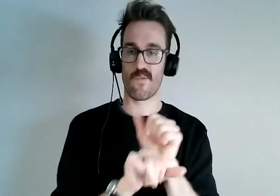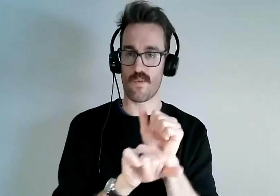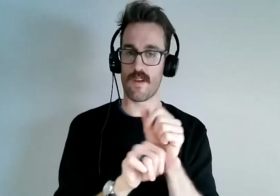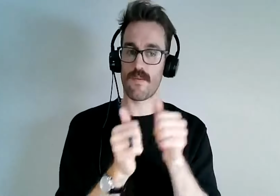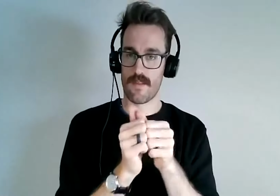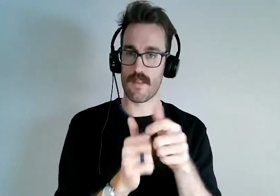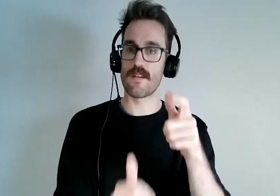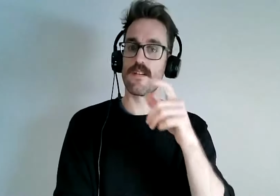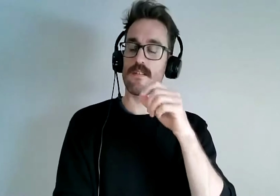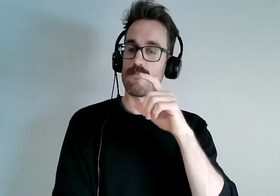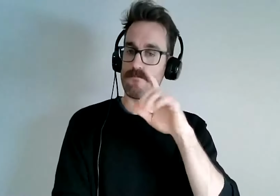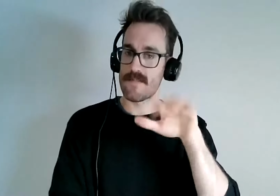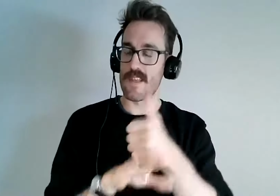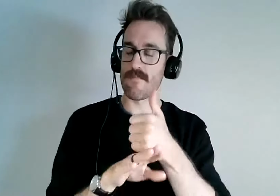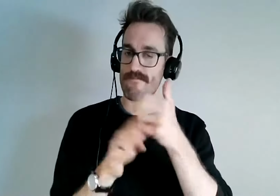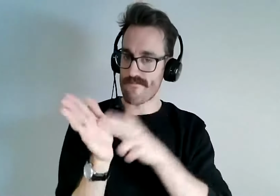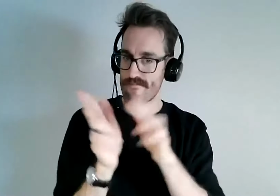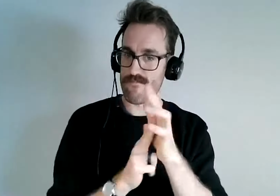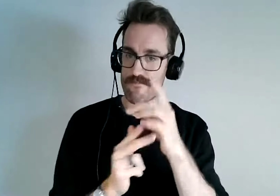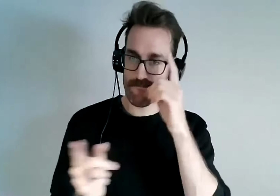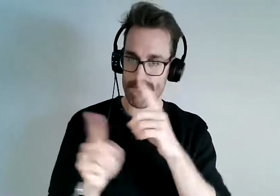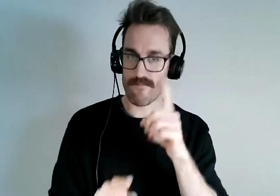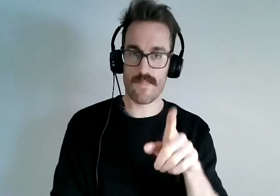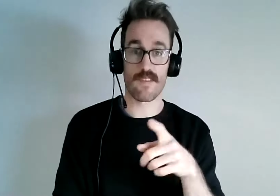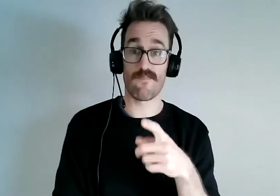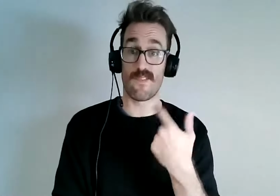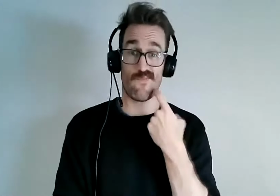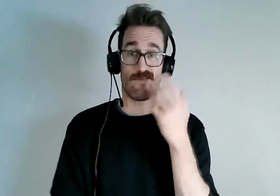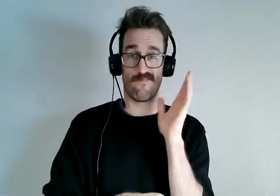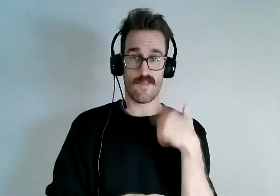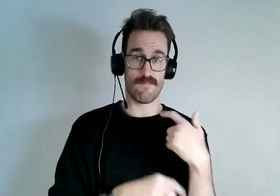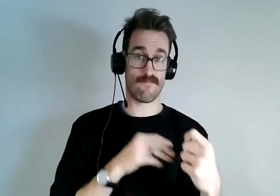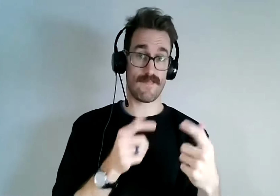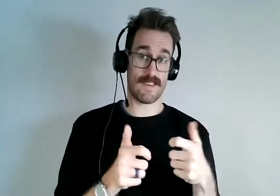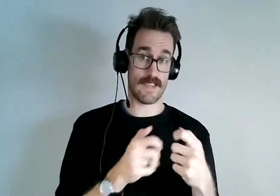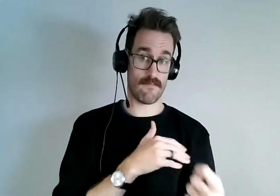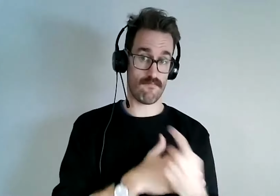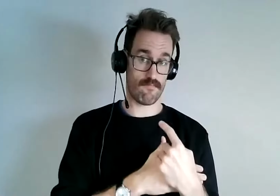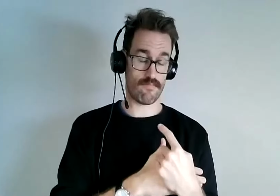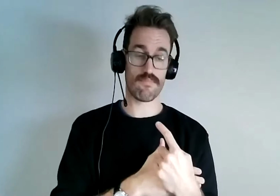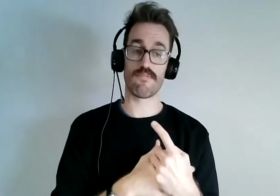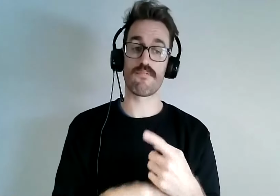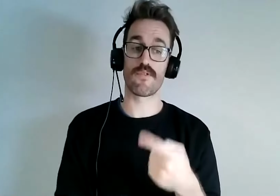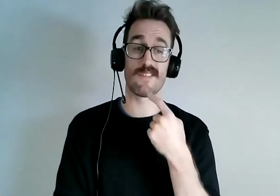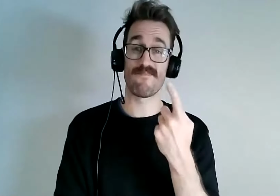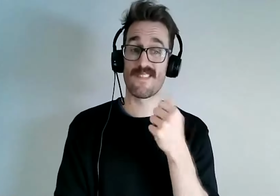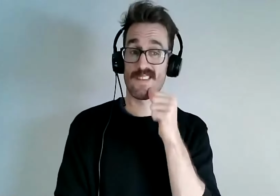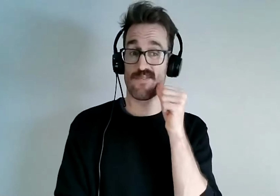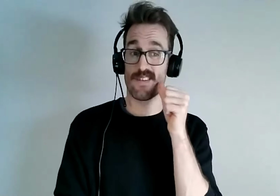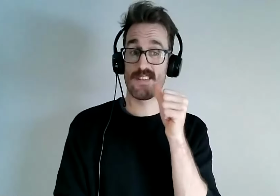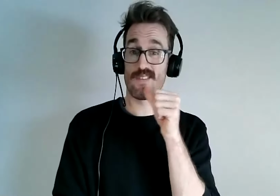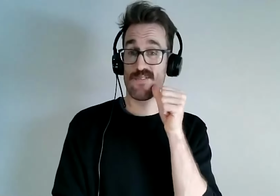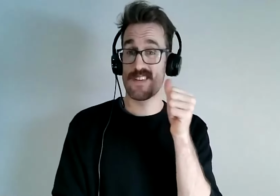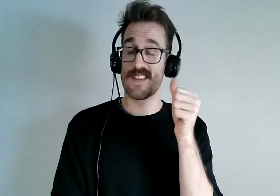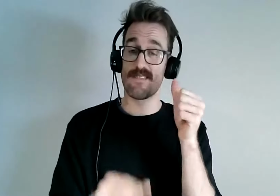work on convention, just reminded me while I was speaking, she sent me a text saying, referring to a meeting yesterday at the UN, where